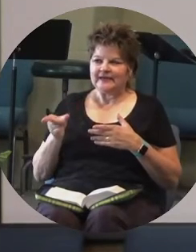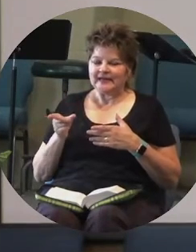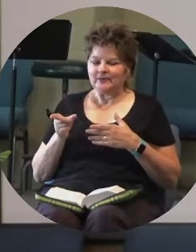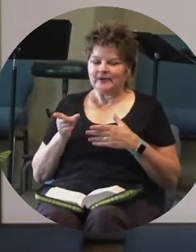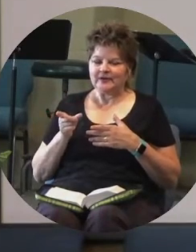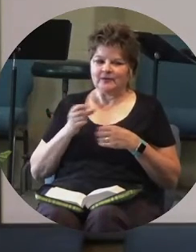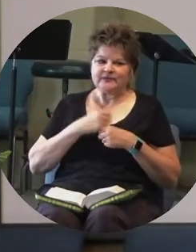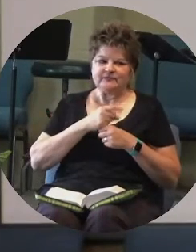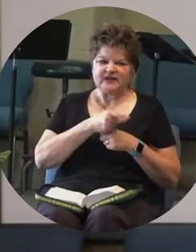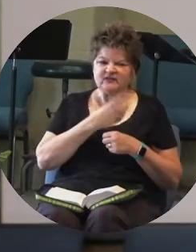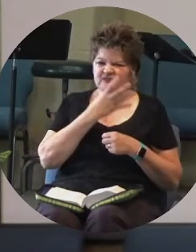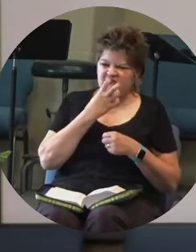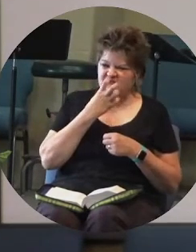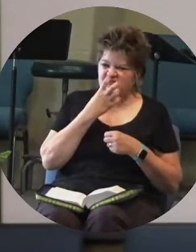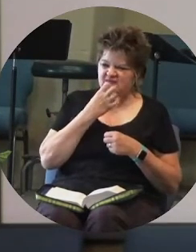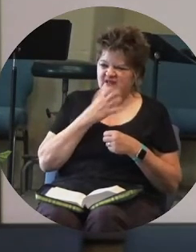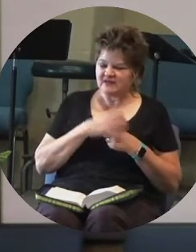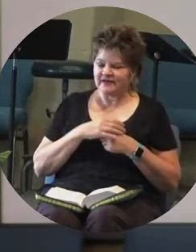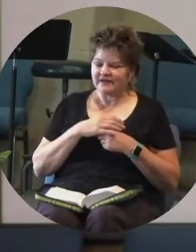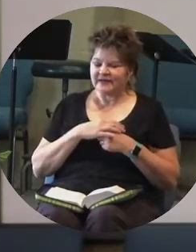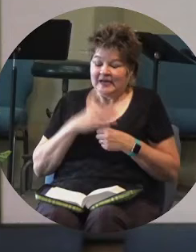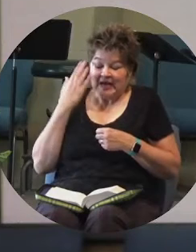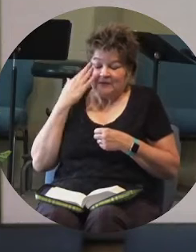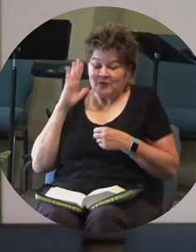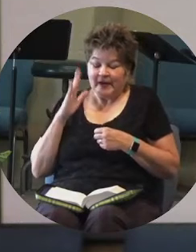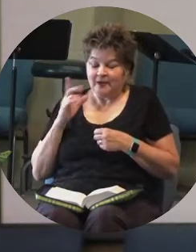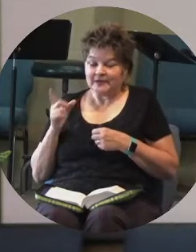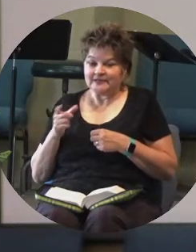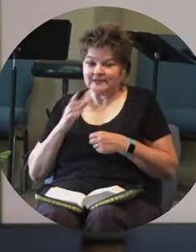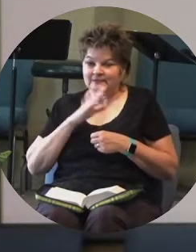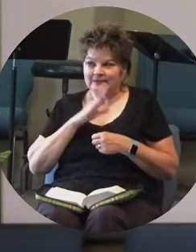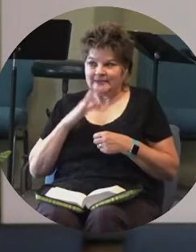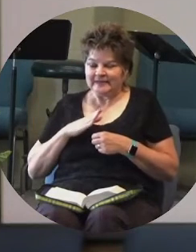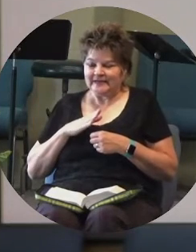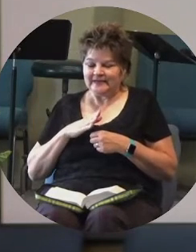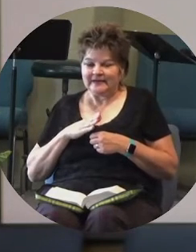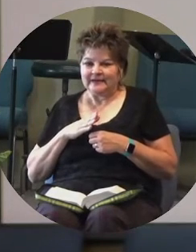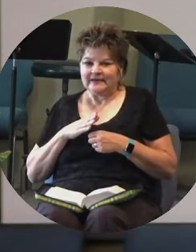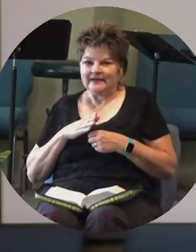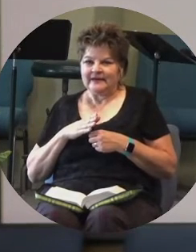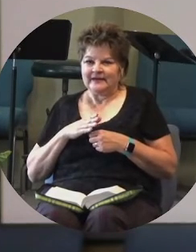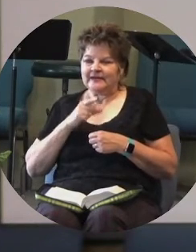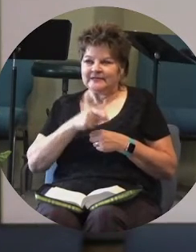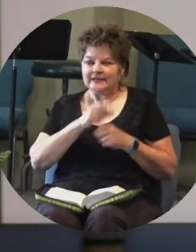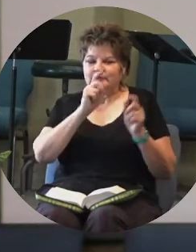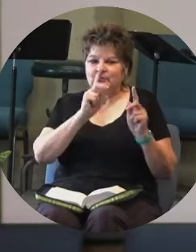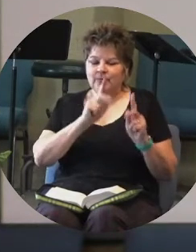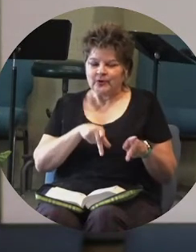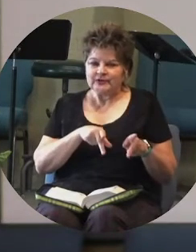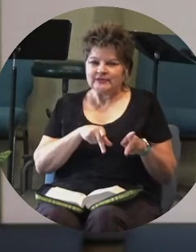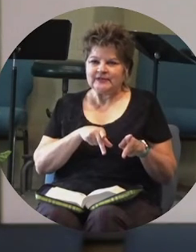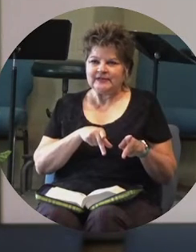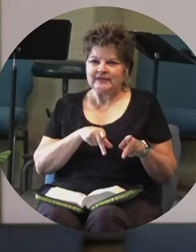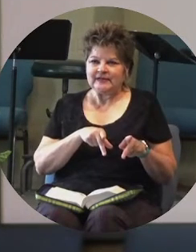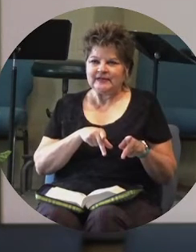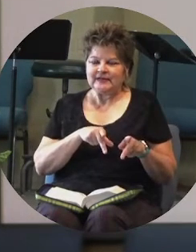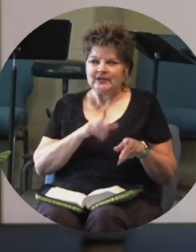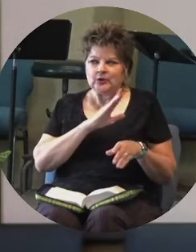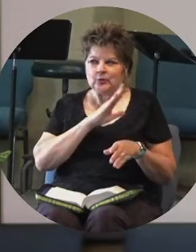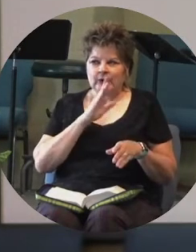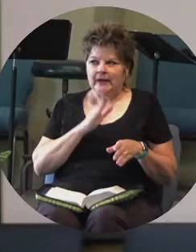fault, and she would never admit it. She was the person that you just simply didn't